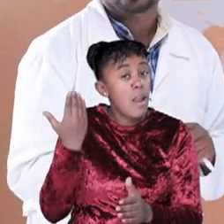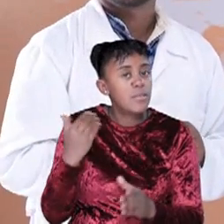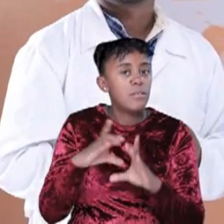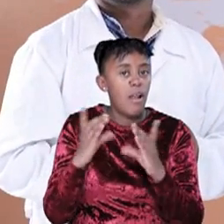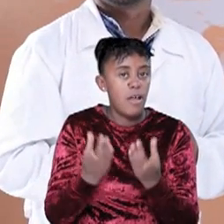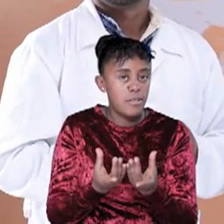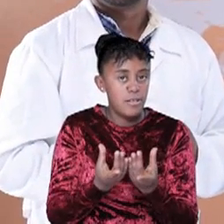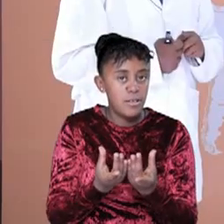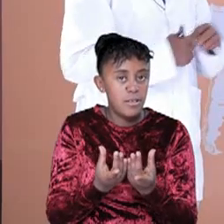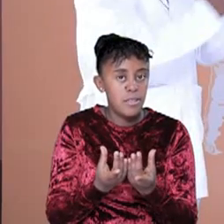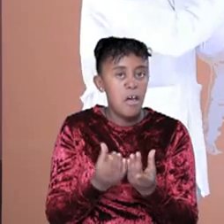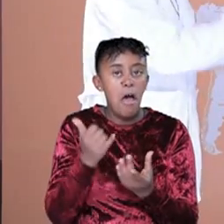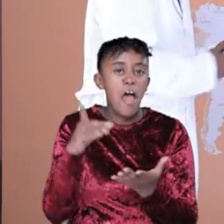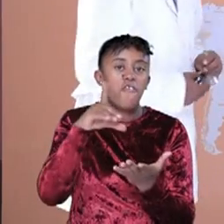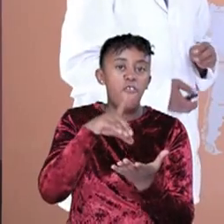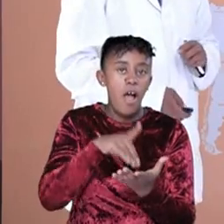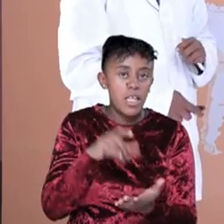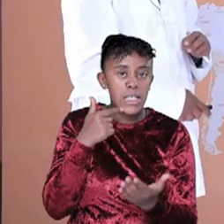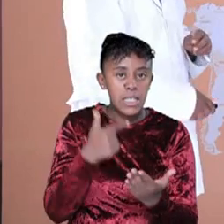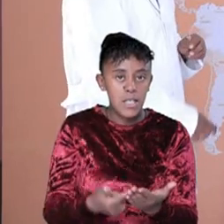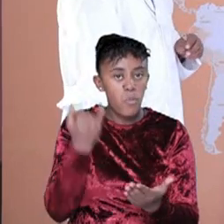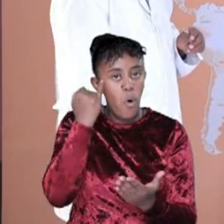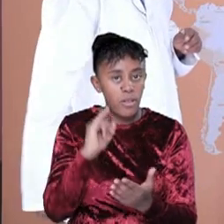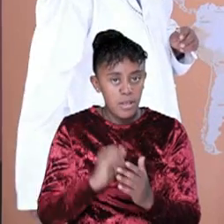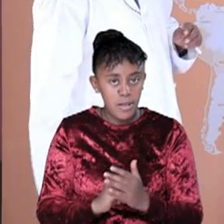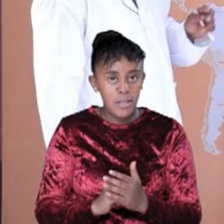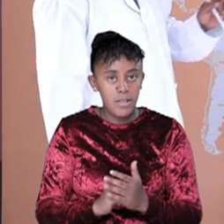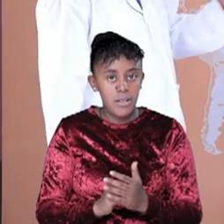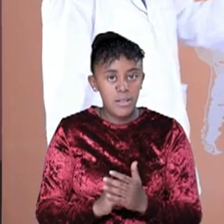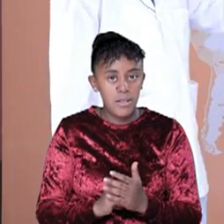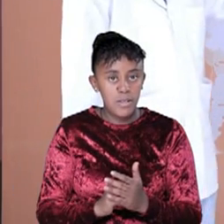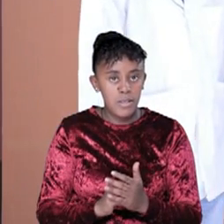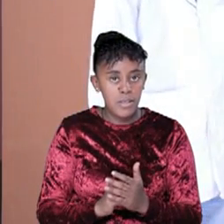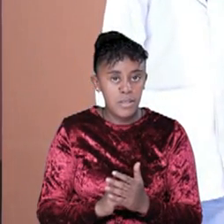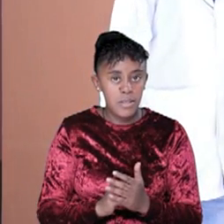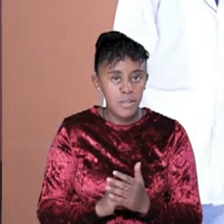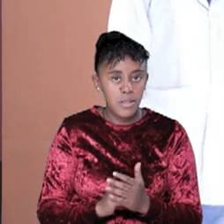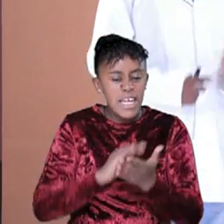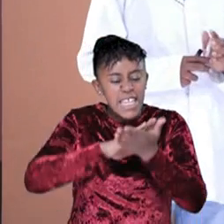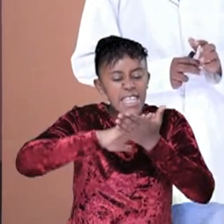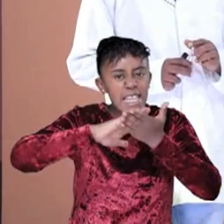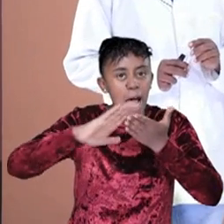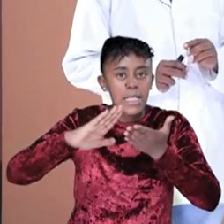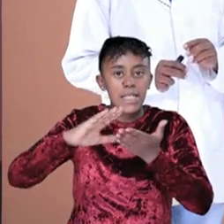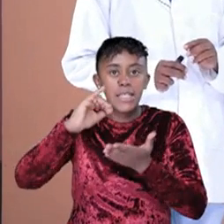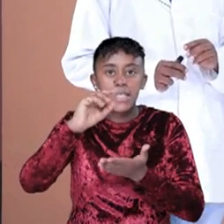last class, I revised this point. So let us see intrinsic